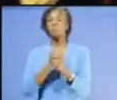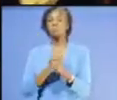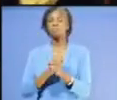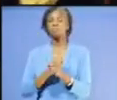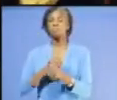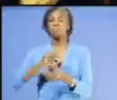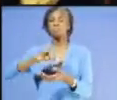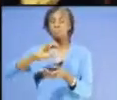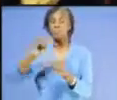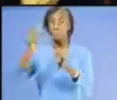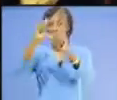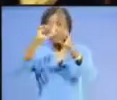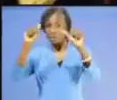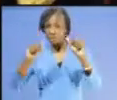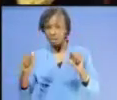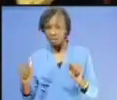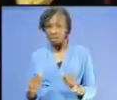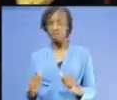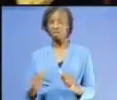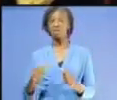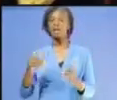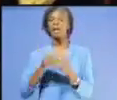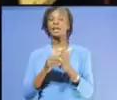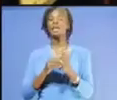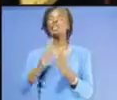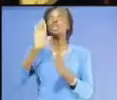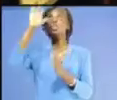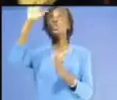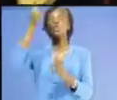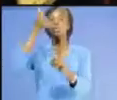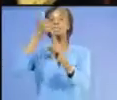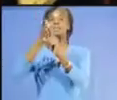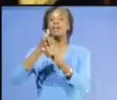Fashion us again in your likeness.